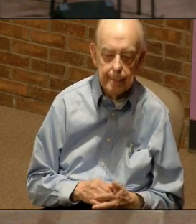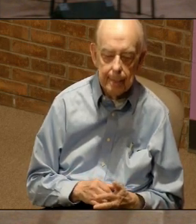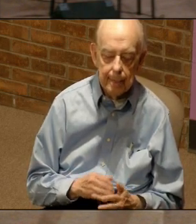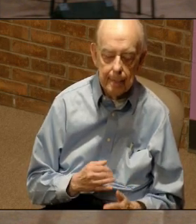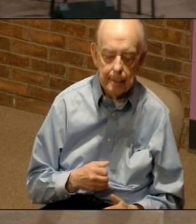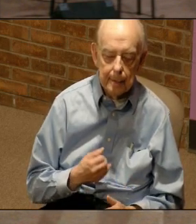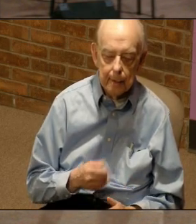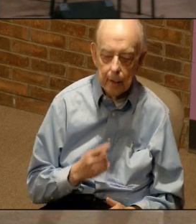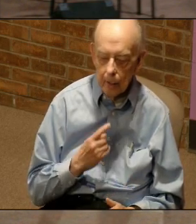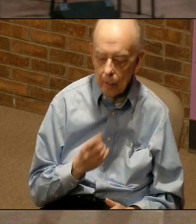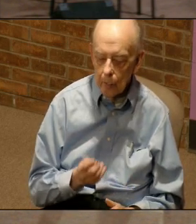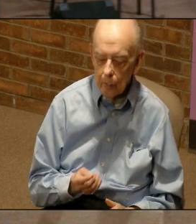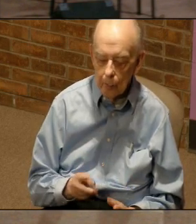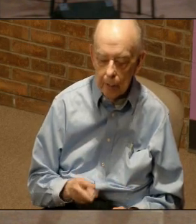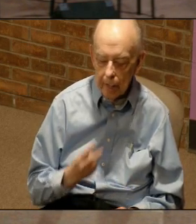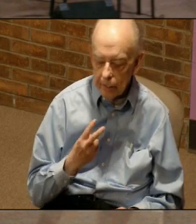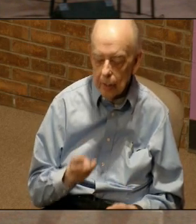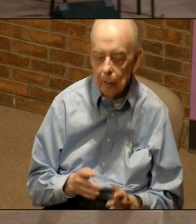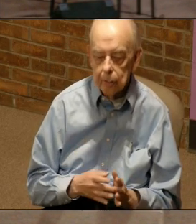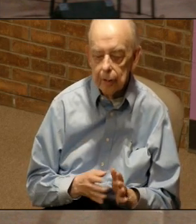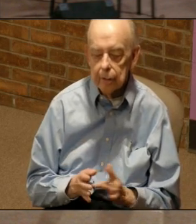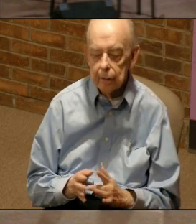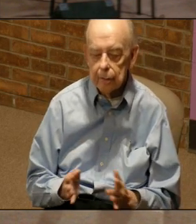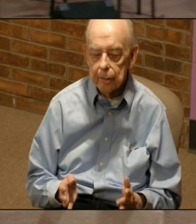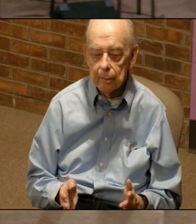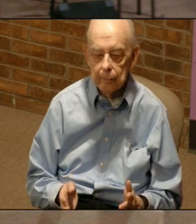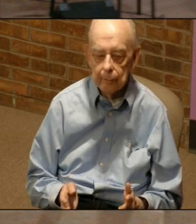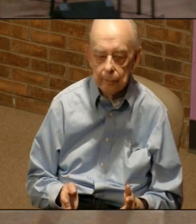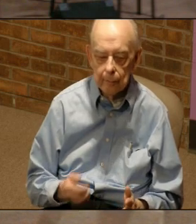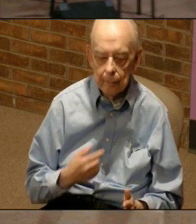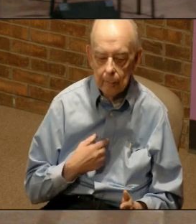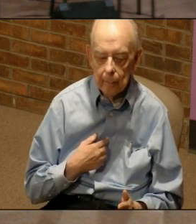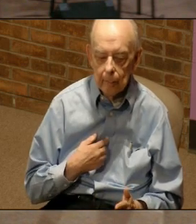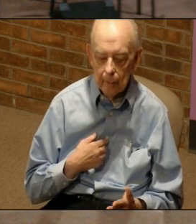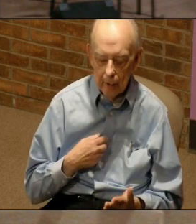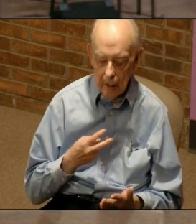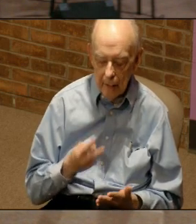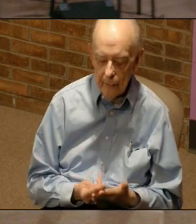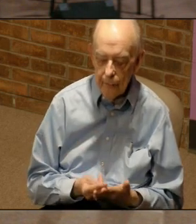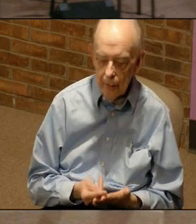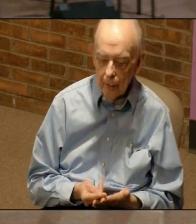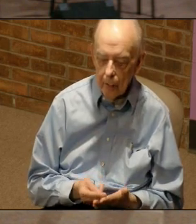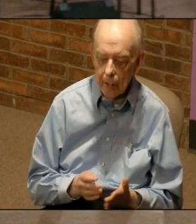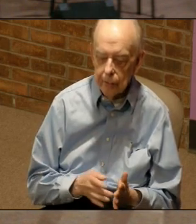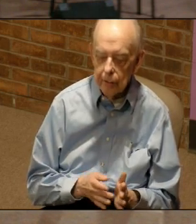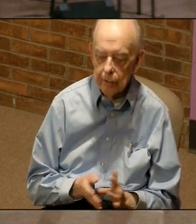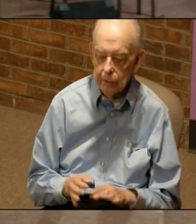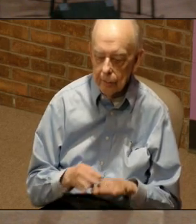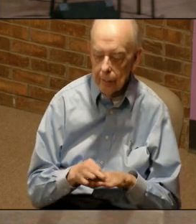John says, when I saw him, I fell at his feet.